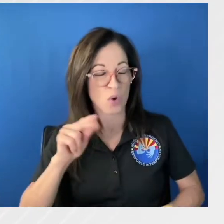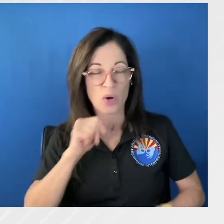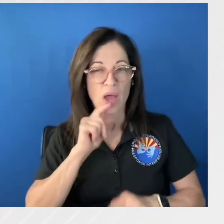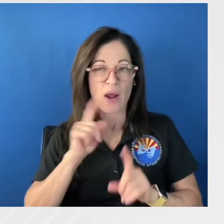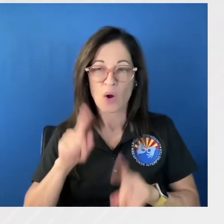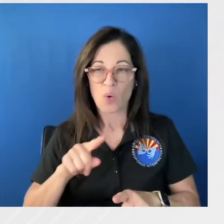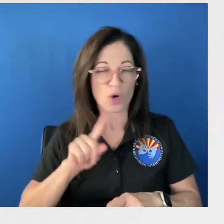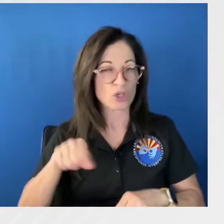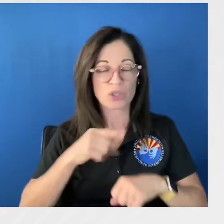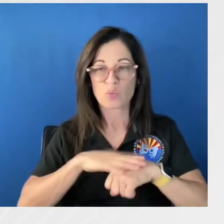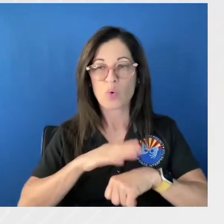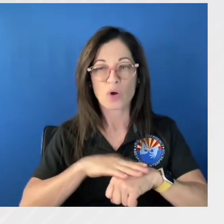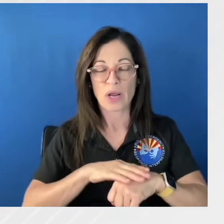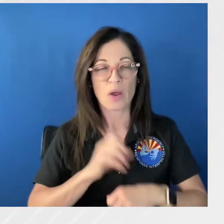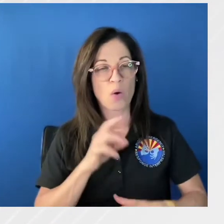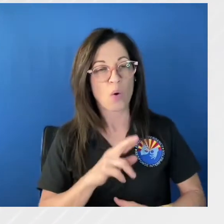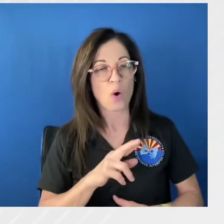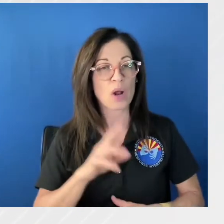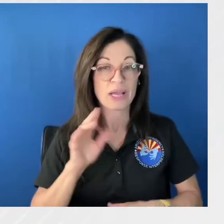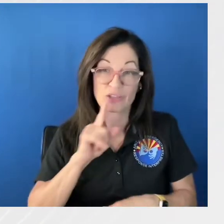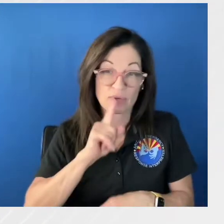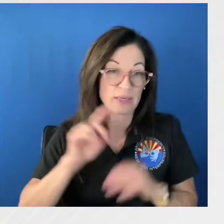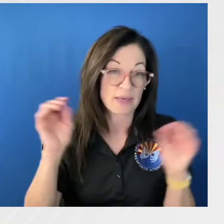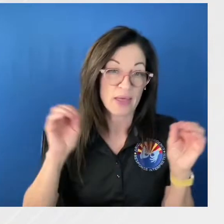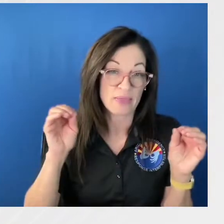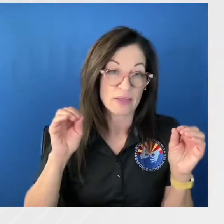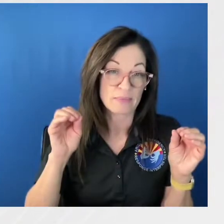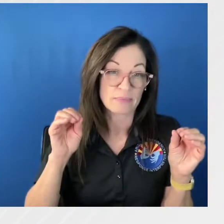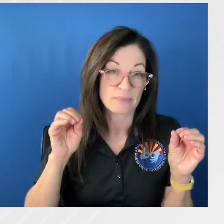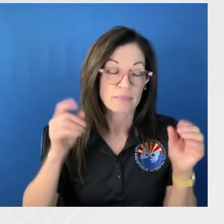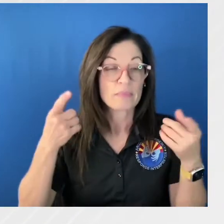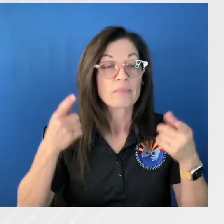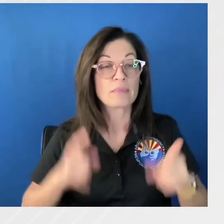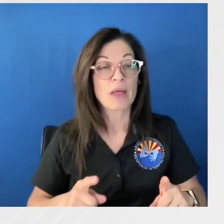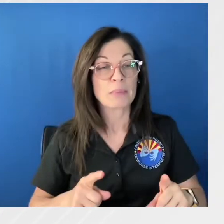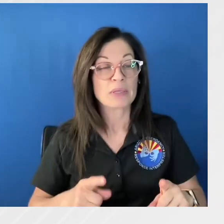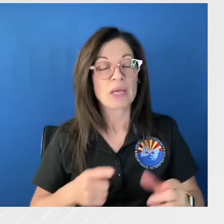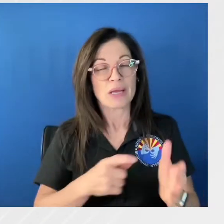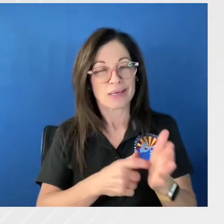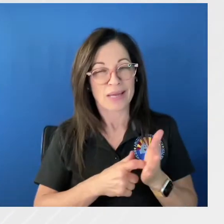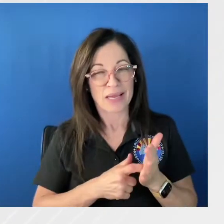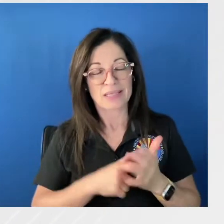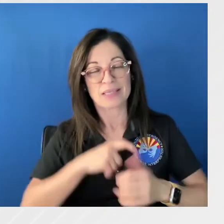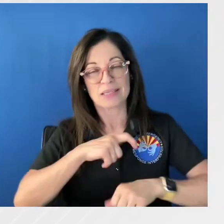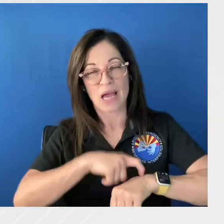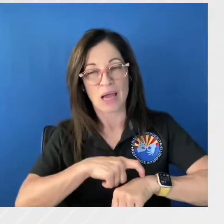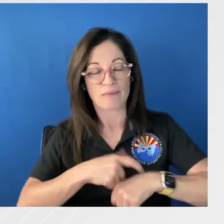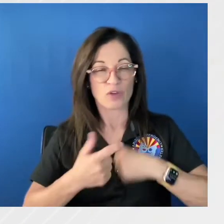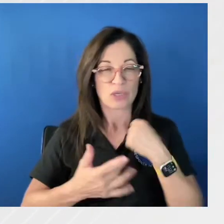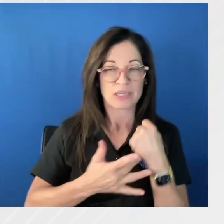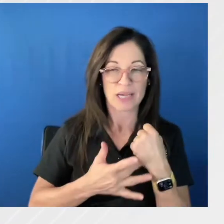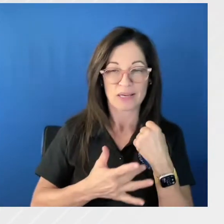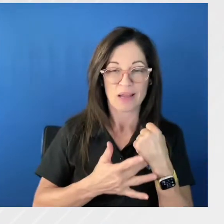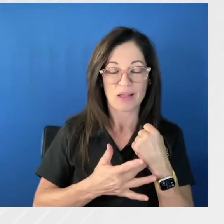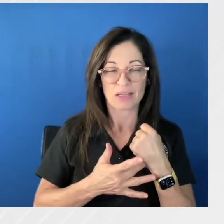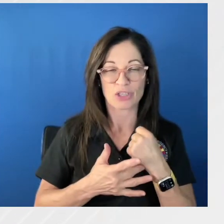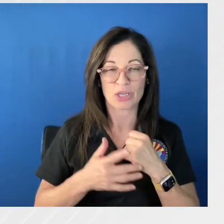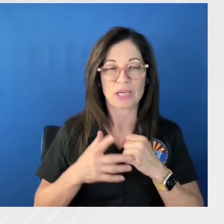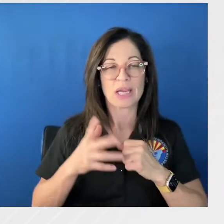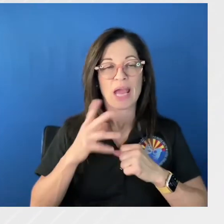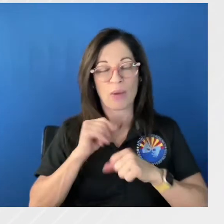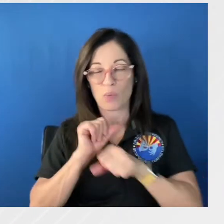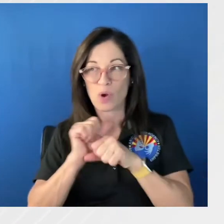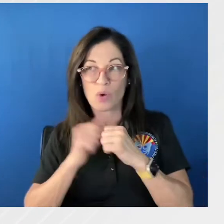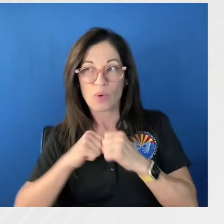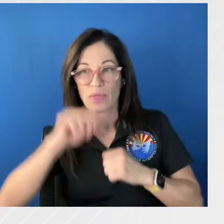just a warning, or it's nothing. So what happens is it takes us a little while that technology sets, and we work with our firefighter